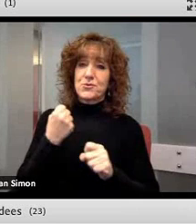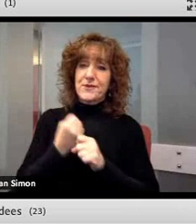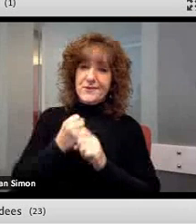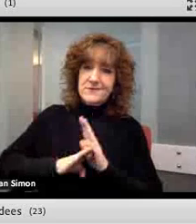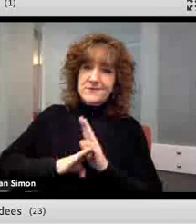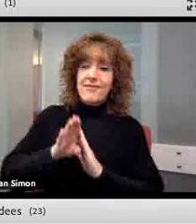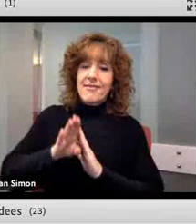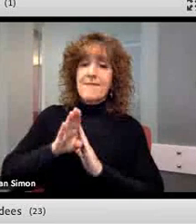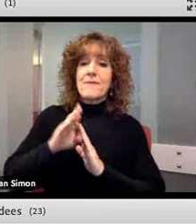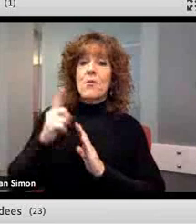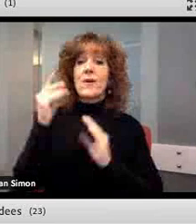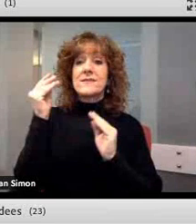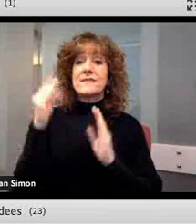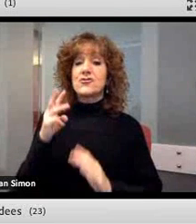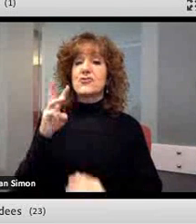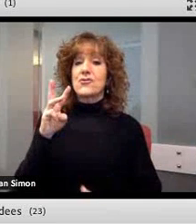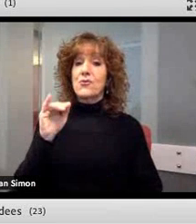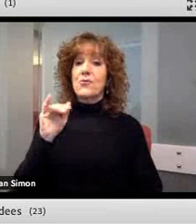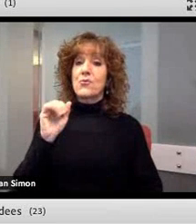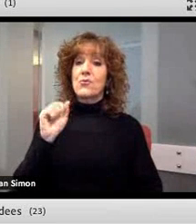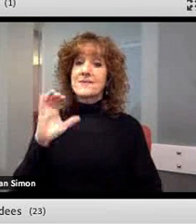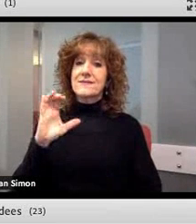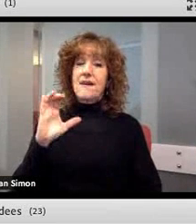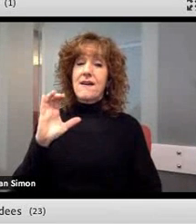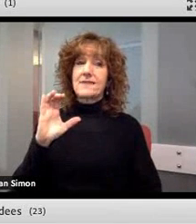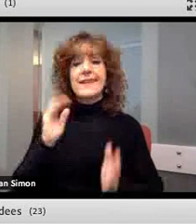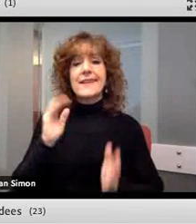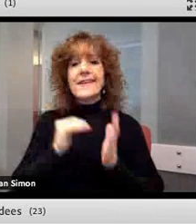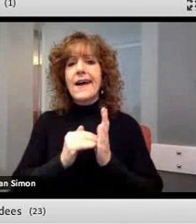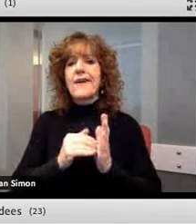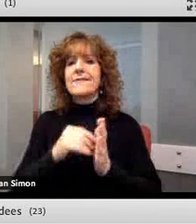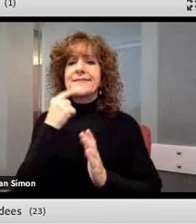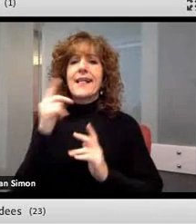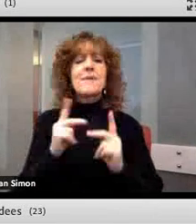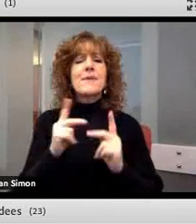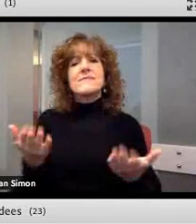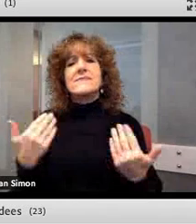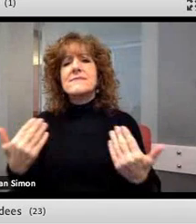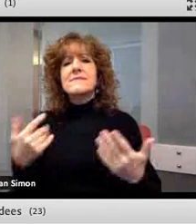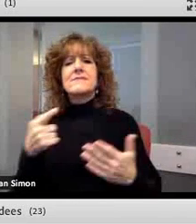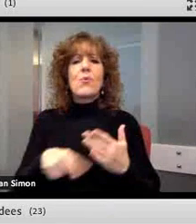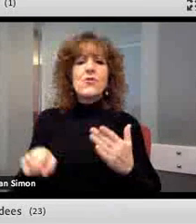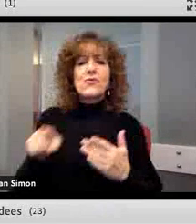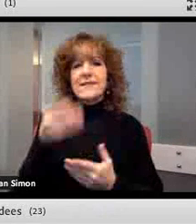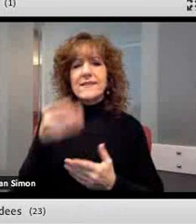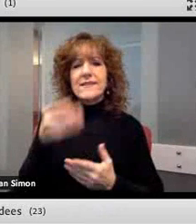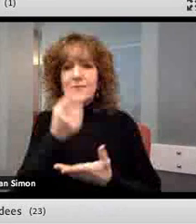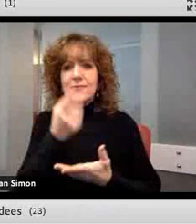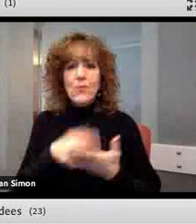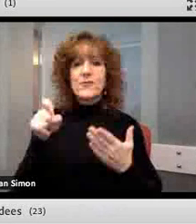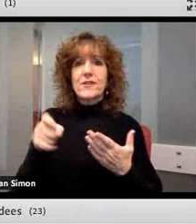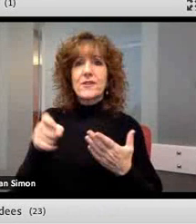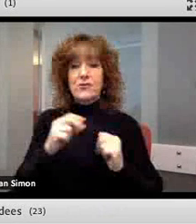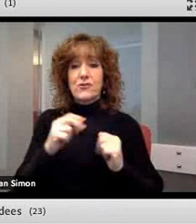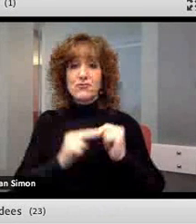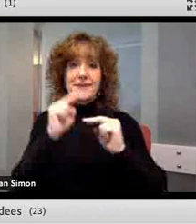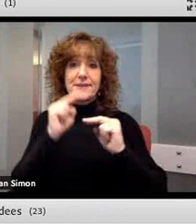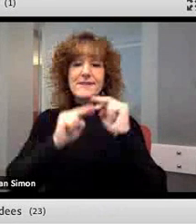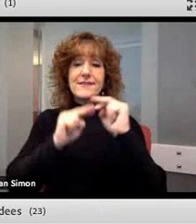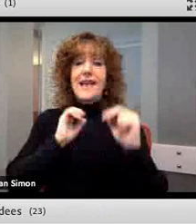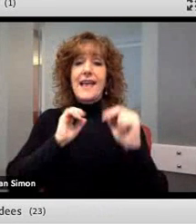We had a request from a teacher in Wisconsin, because I often say to people, okay, what do you need? Tell us what you need and we'll try to build it.